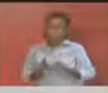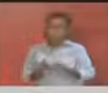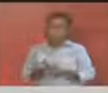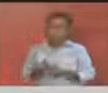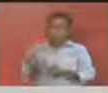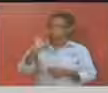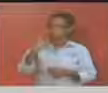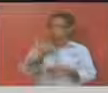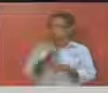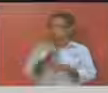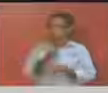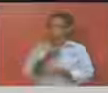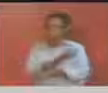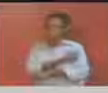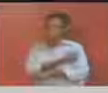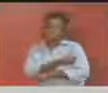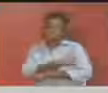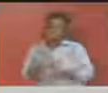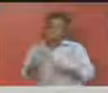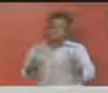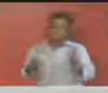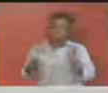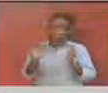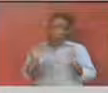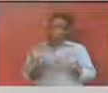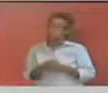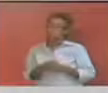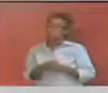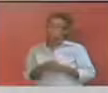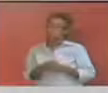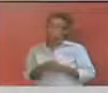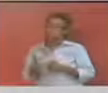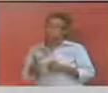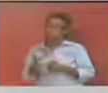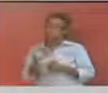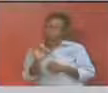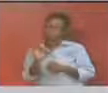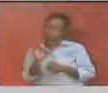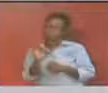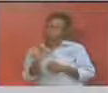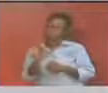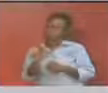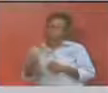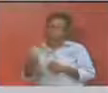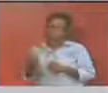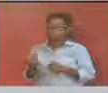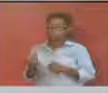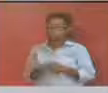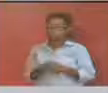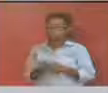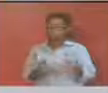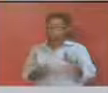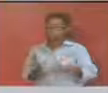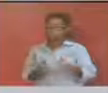believe, 987 CMO, thereabouts. Let's just say 1,000 to round off the